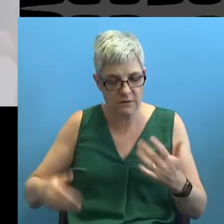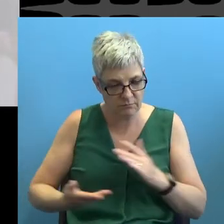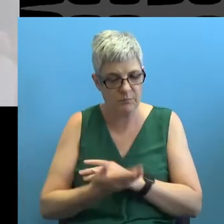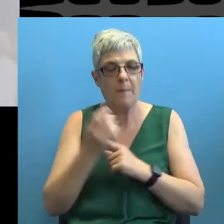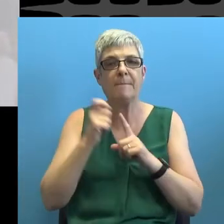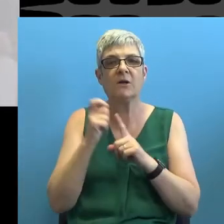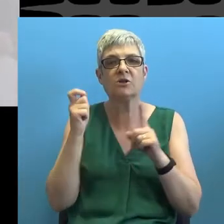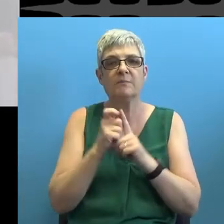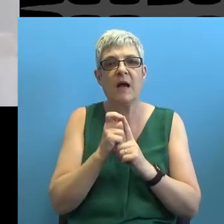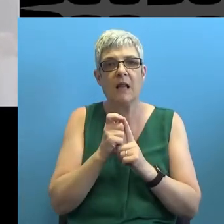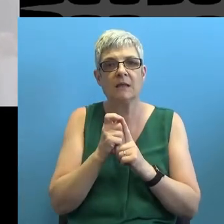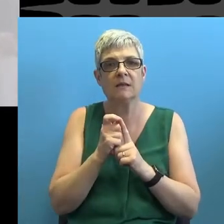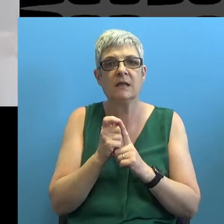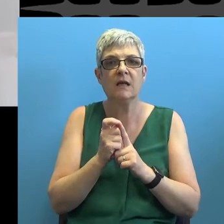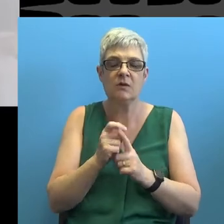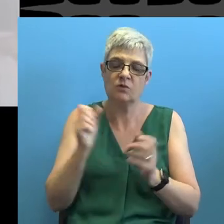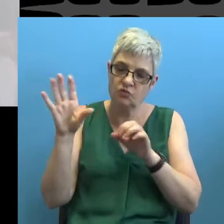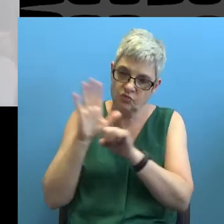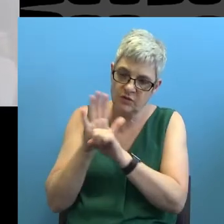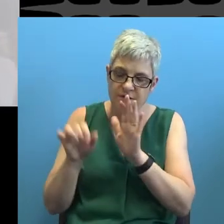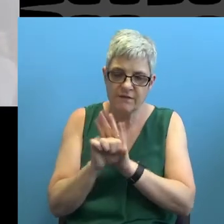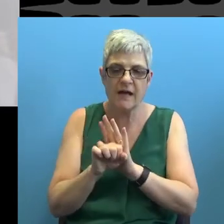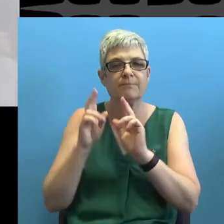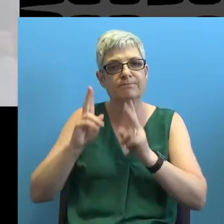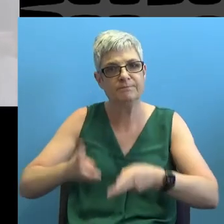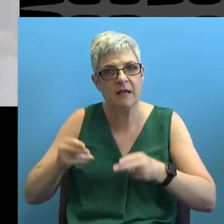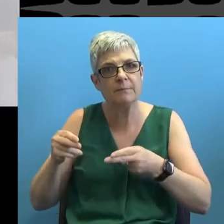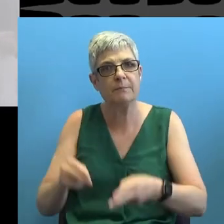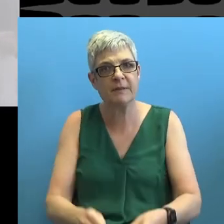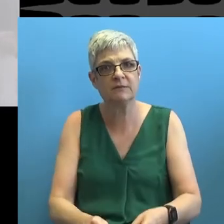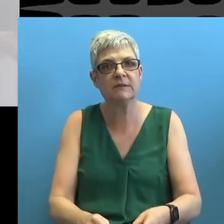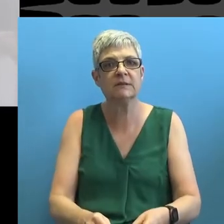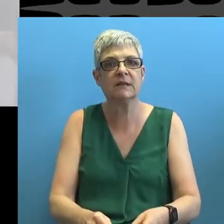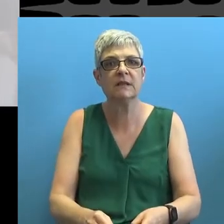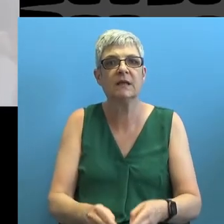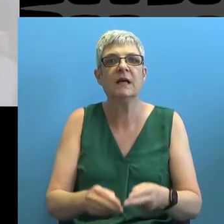suffered under Pontius Pilate, was crucified, died, and was buried.